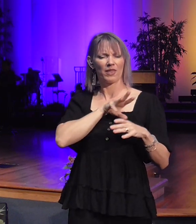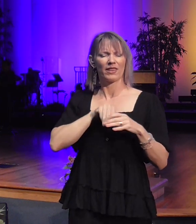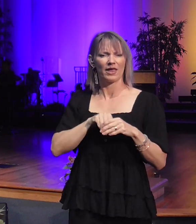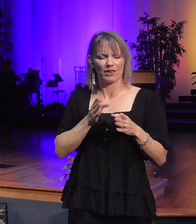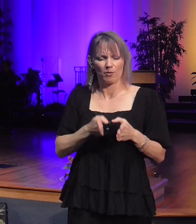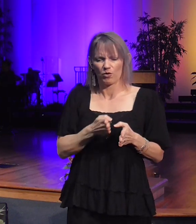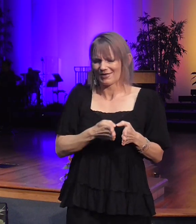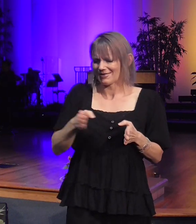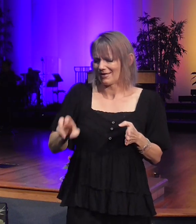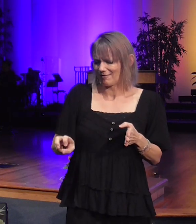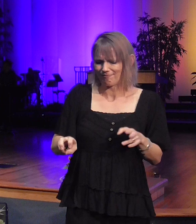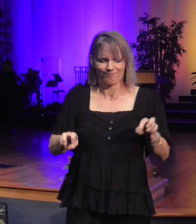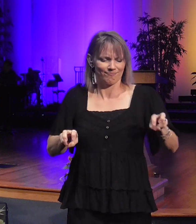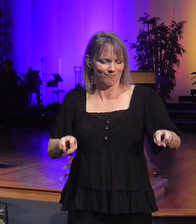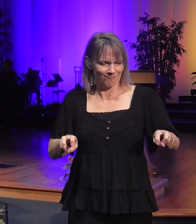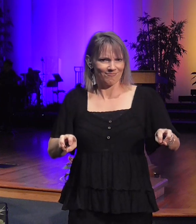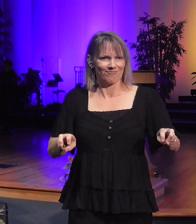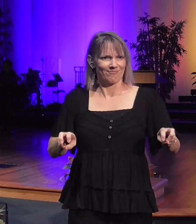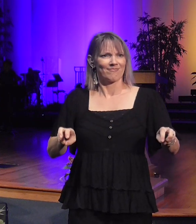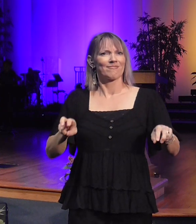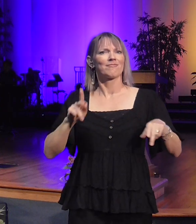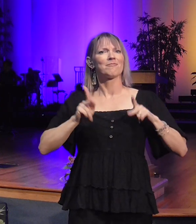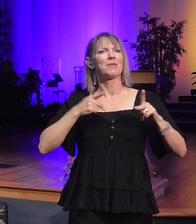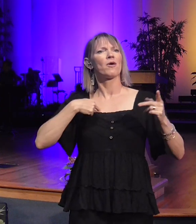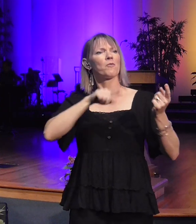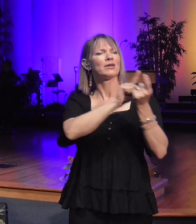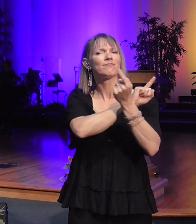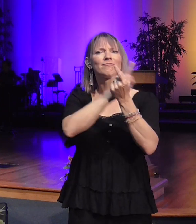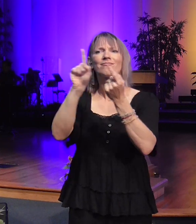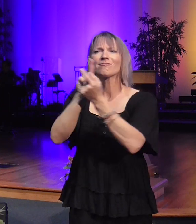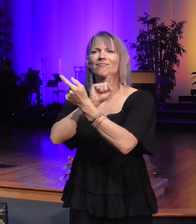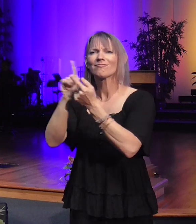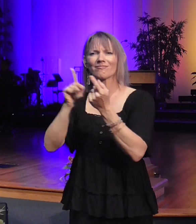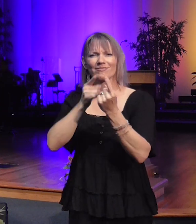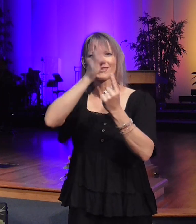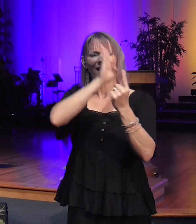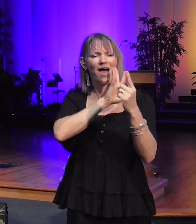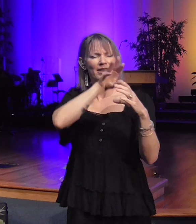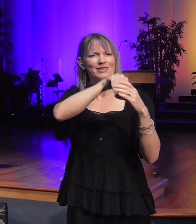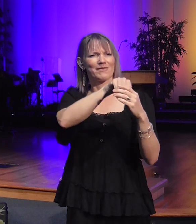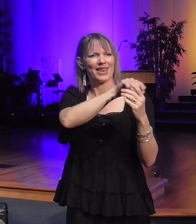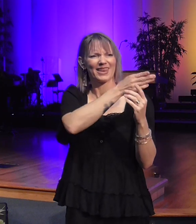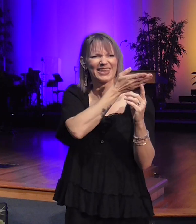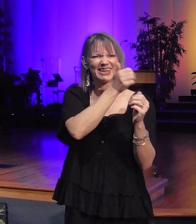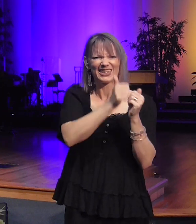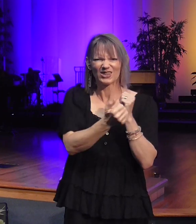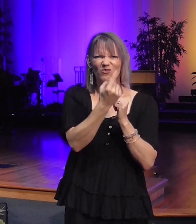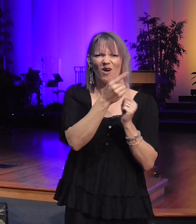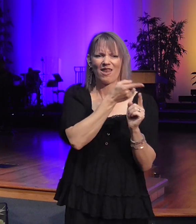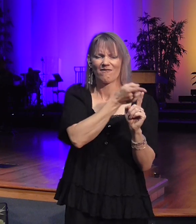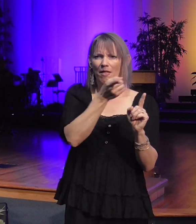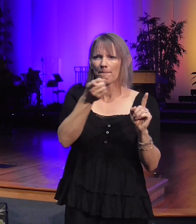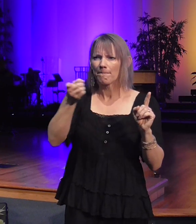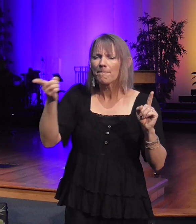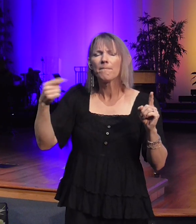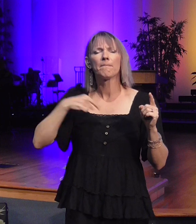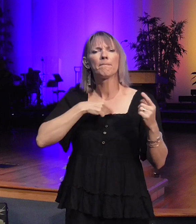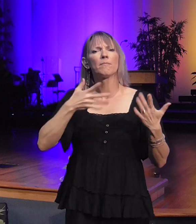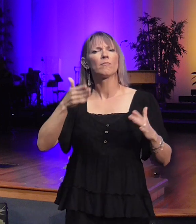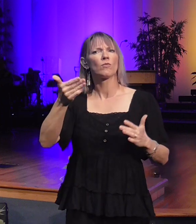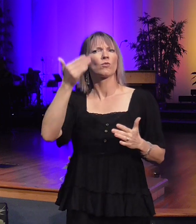we run into as we leave this space, we know that that spark of